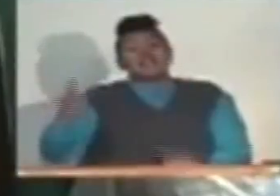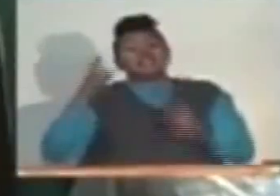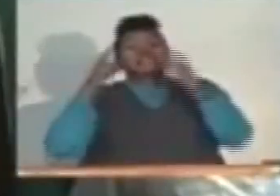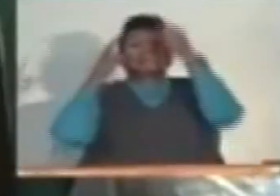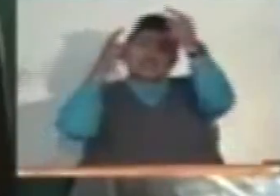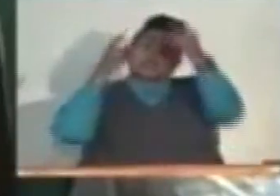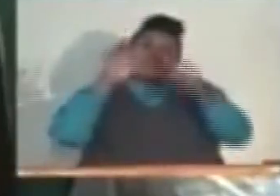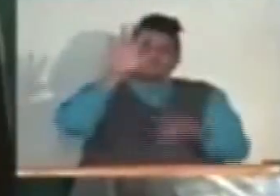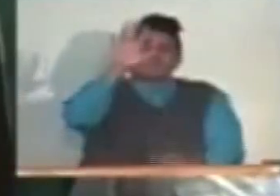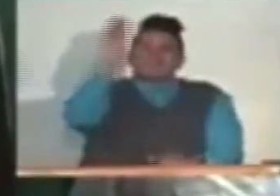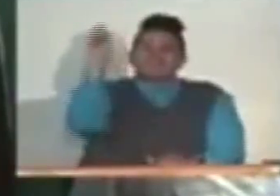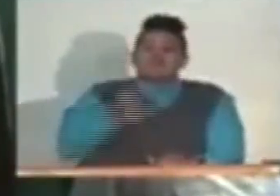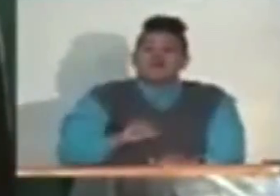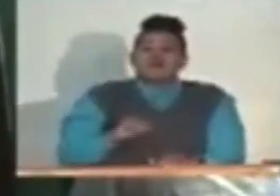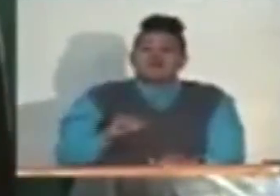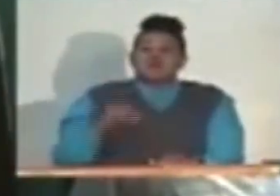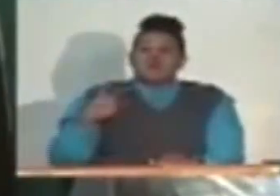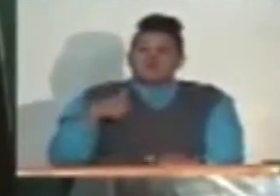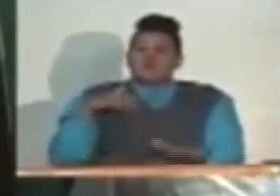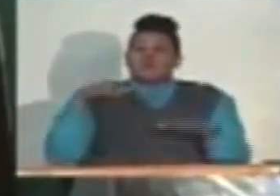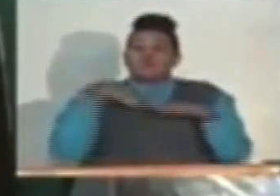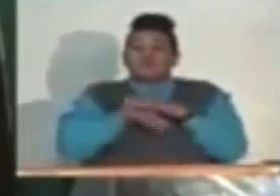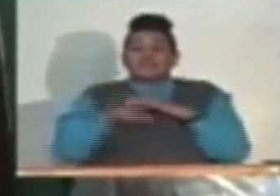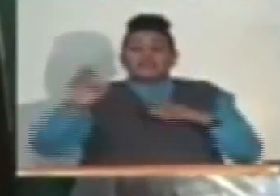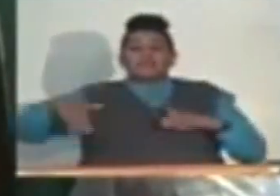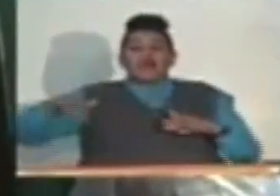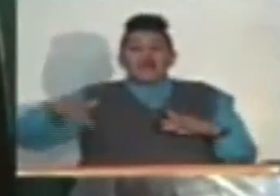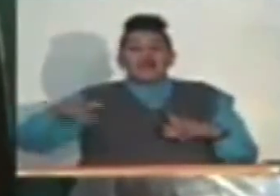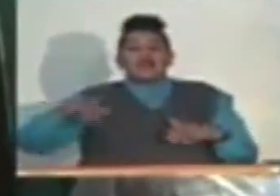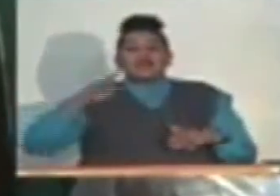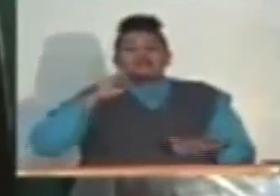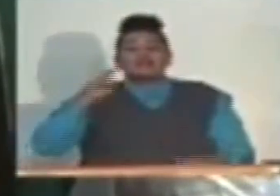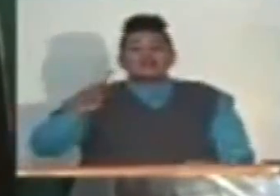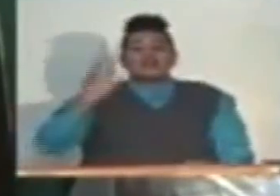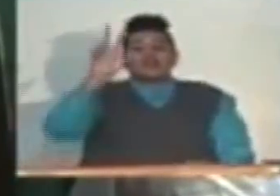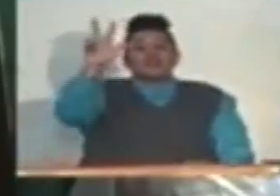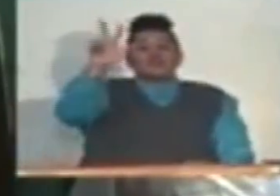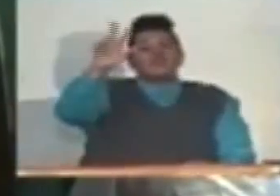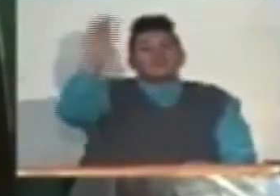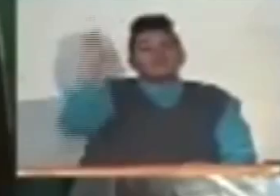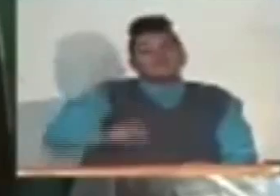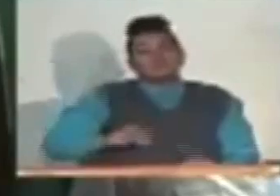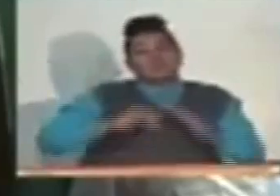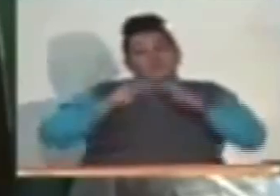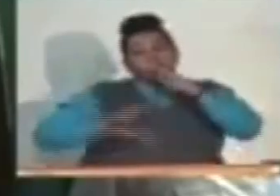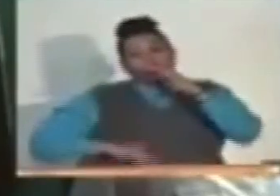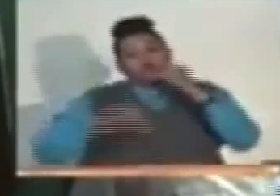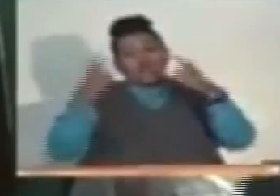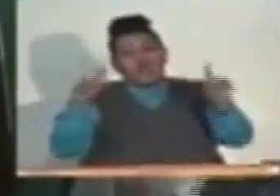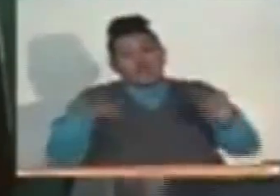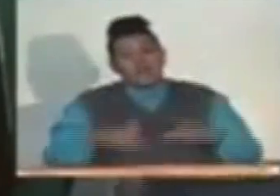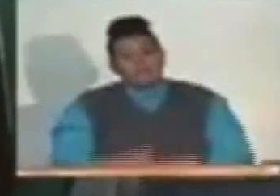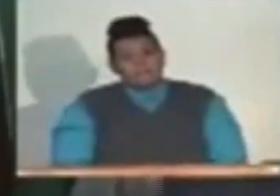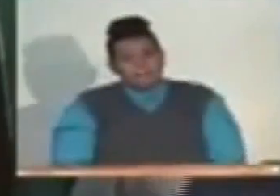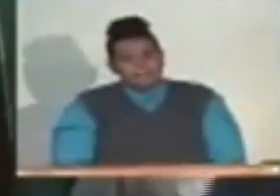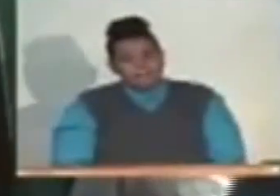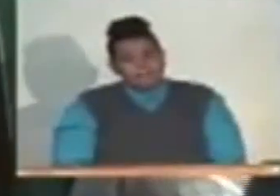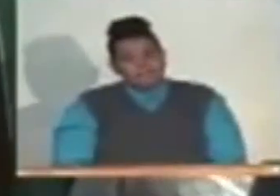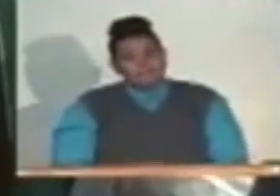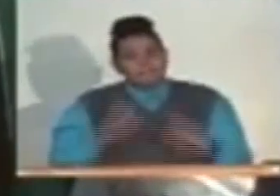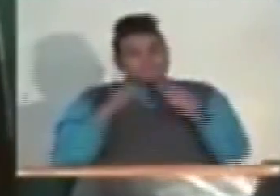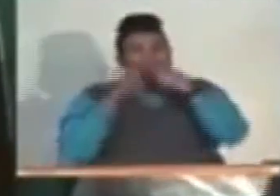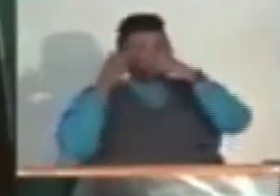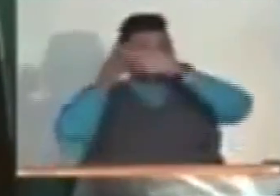target was 5%. When we got into office, the outturn was 3%. Primary